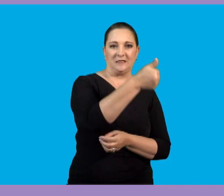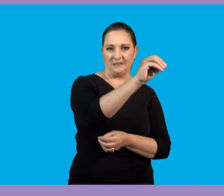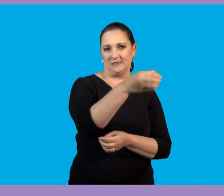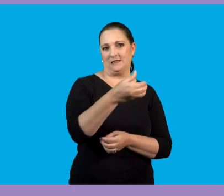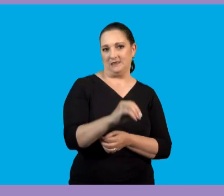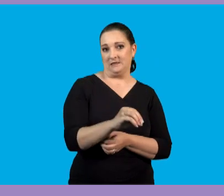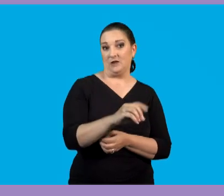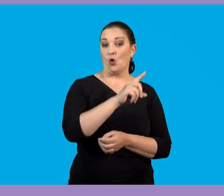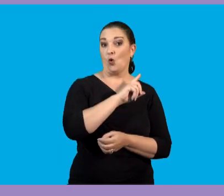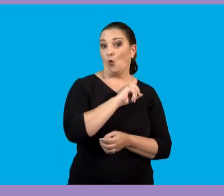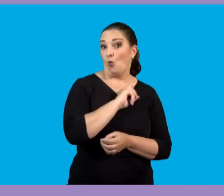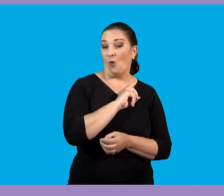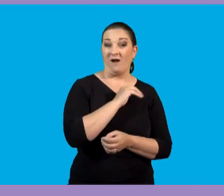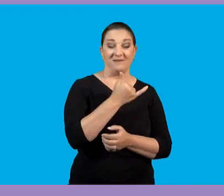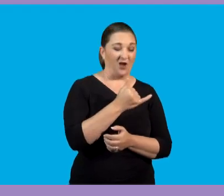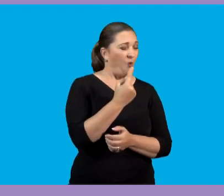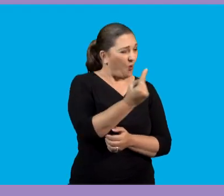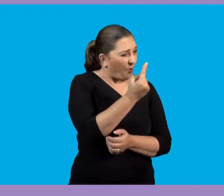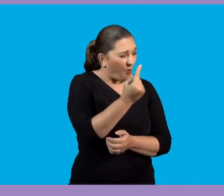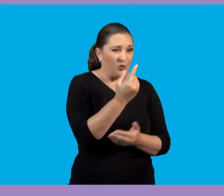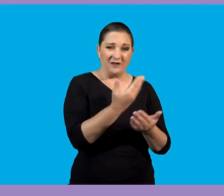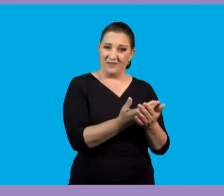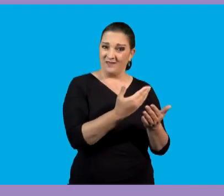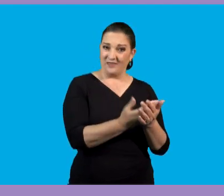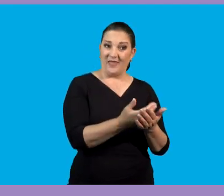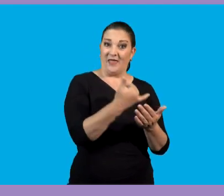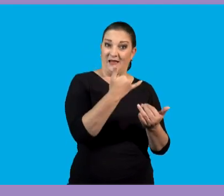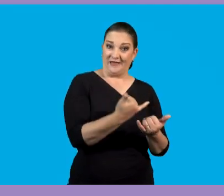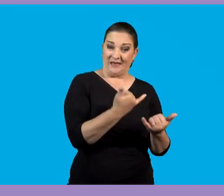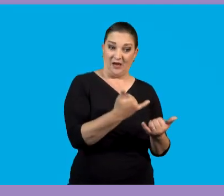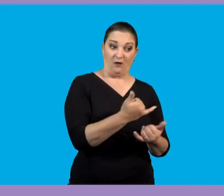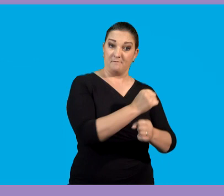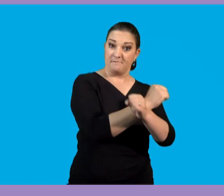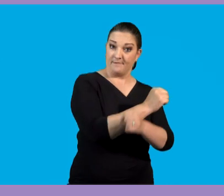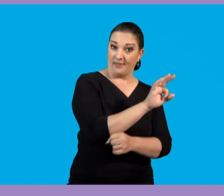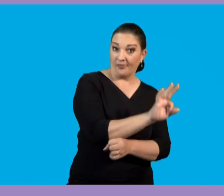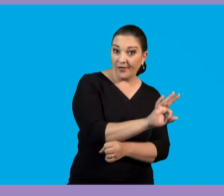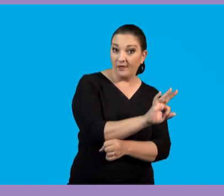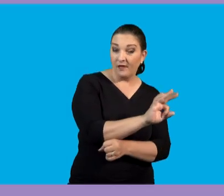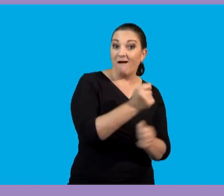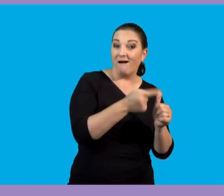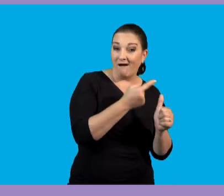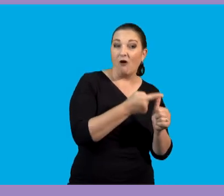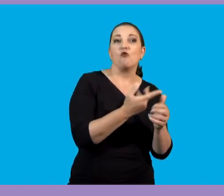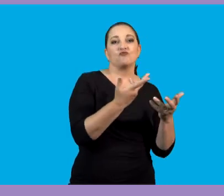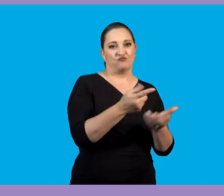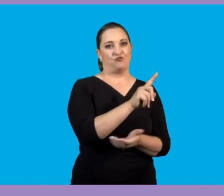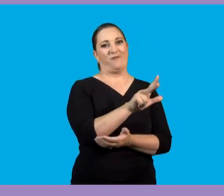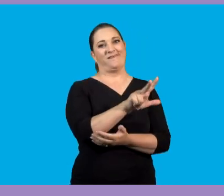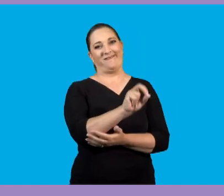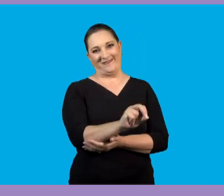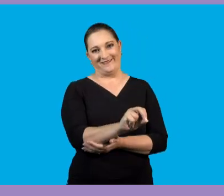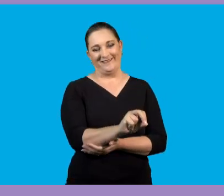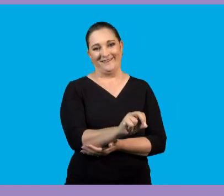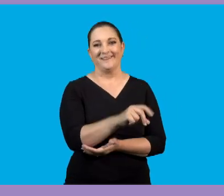60 degrees. Because 60 degrees is the only angle that when multiplied by 3, the product